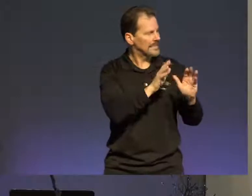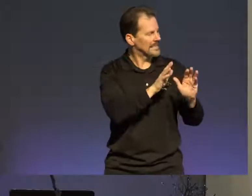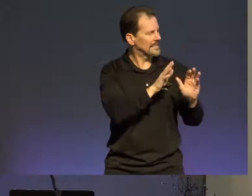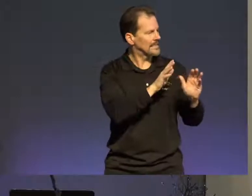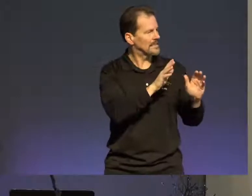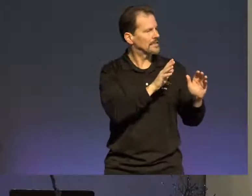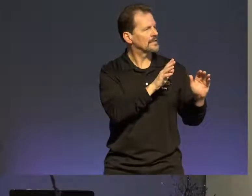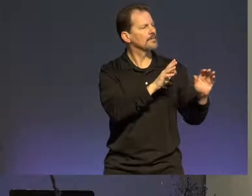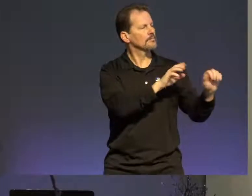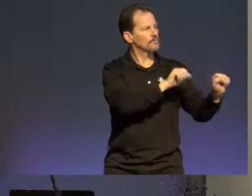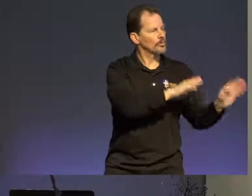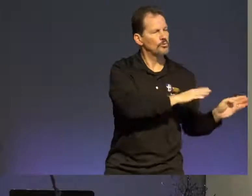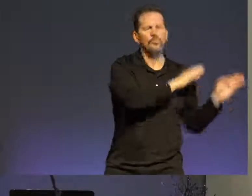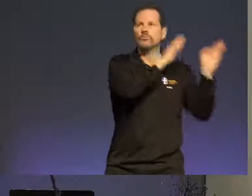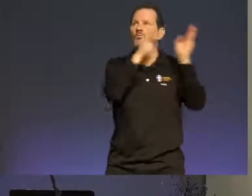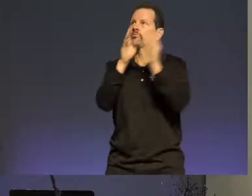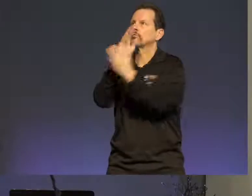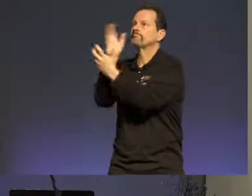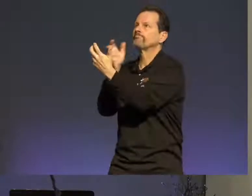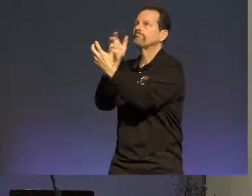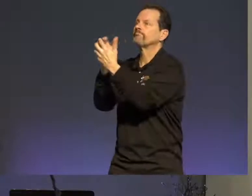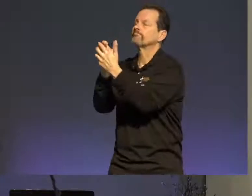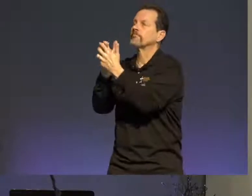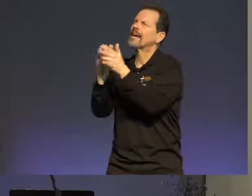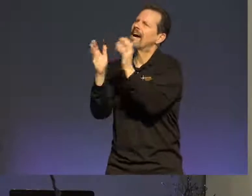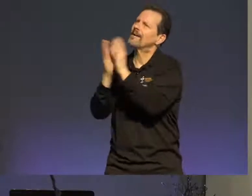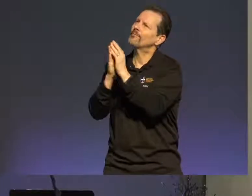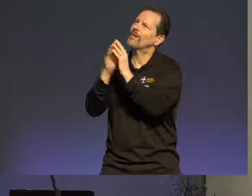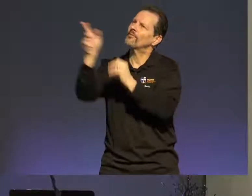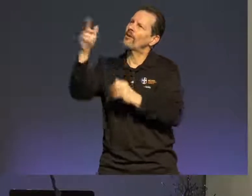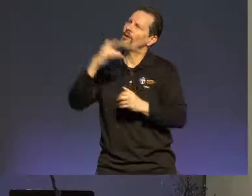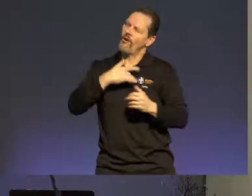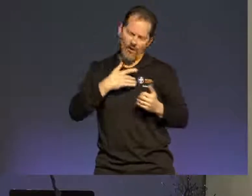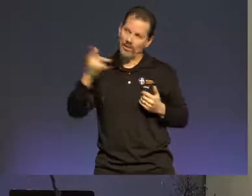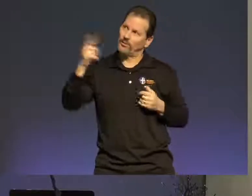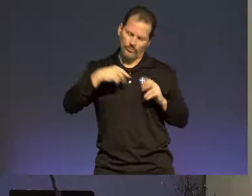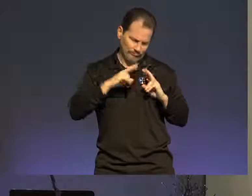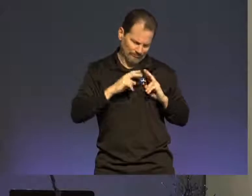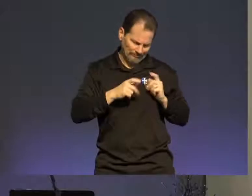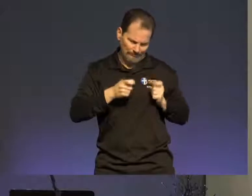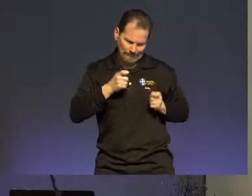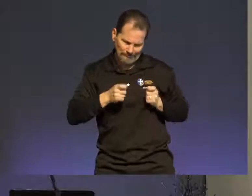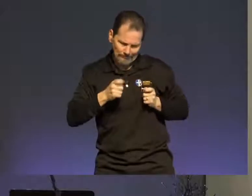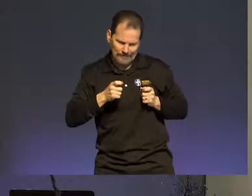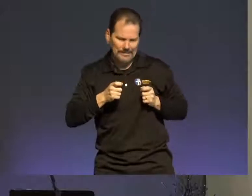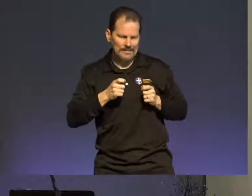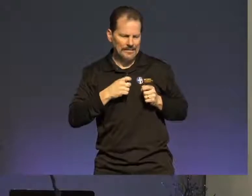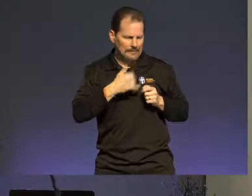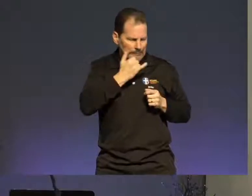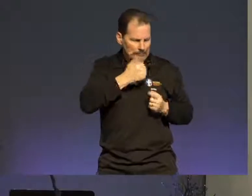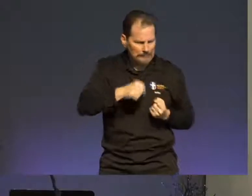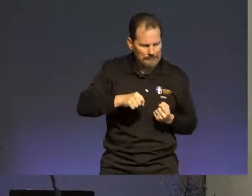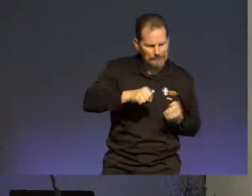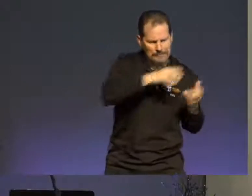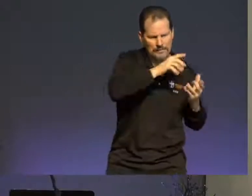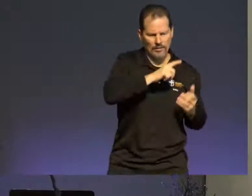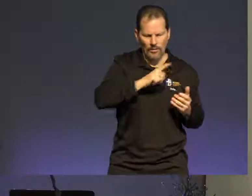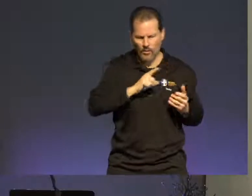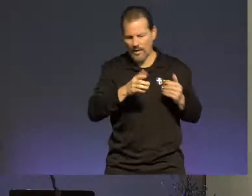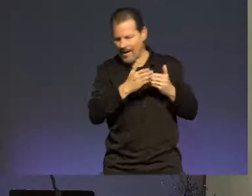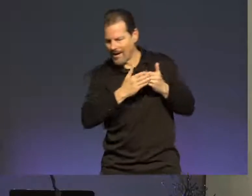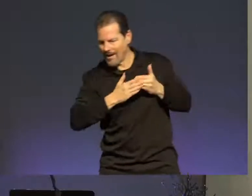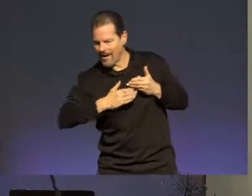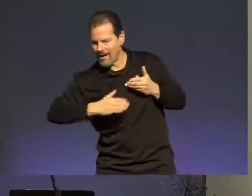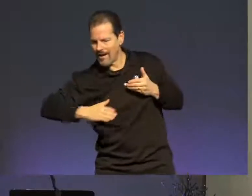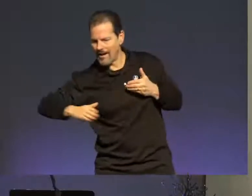That we might make room for you. That as we walk forward in this journey, as we walk forward in our walk, that we might walk